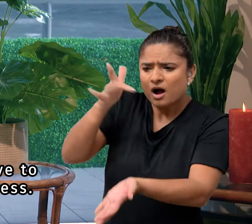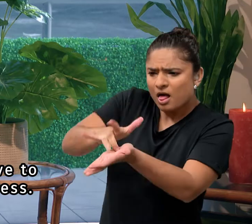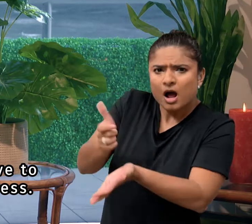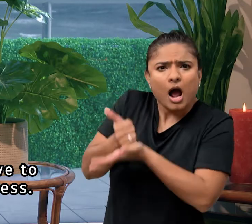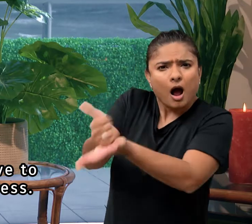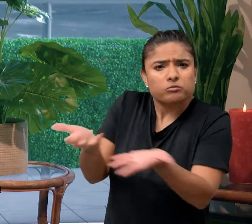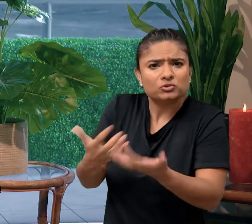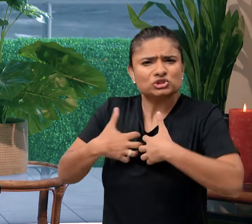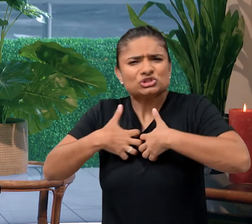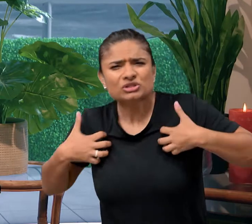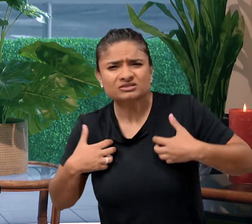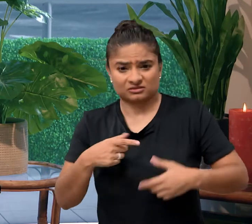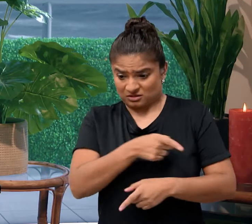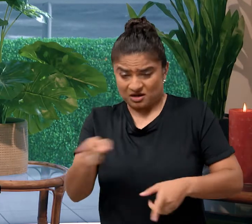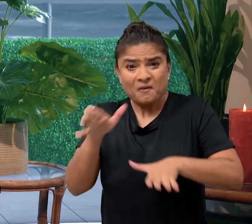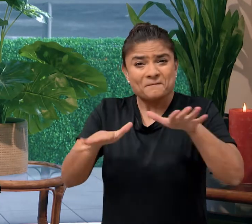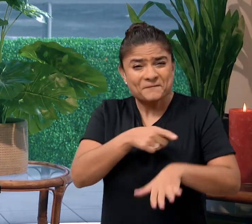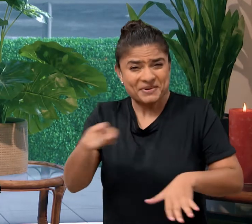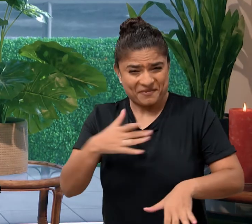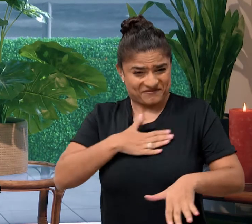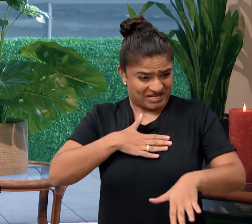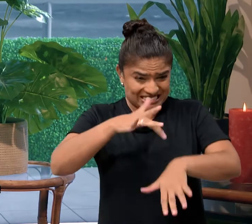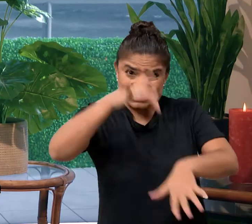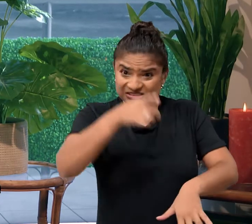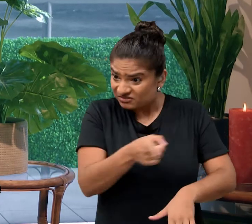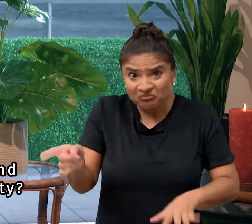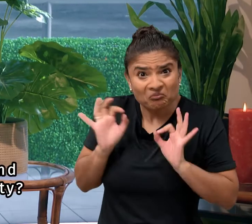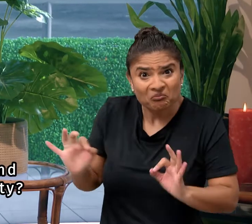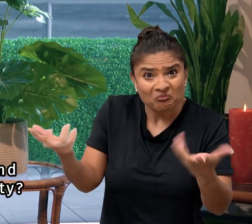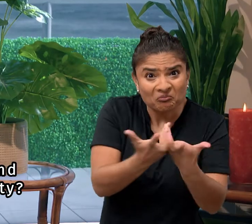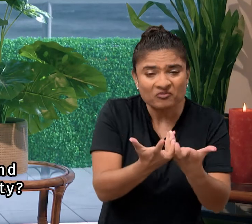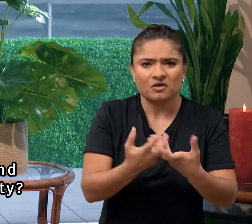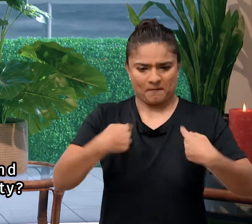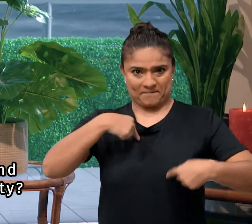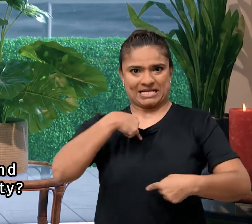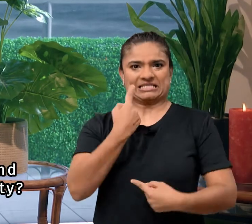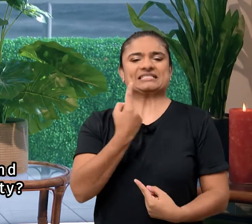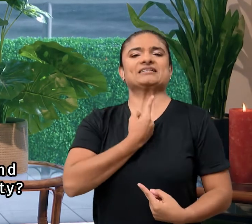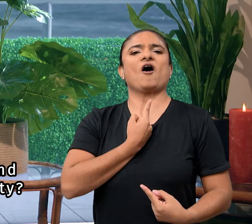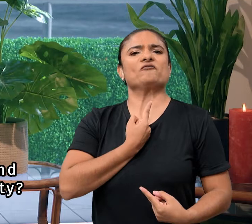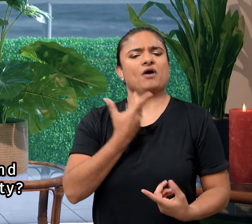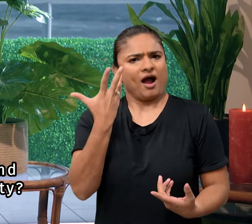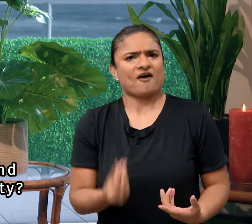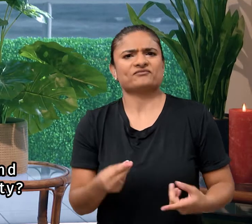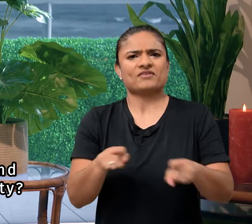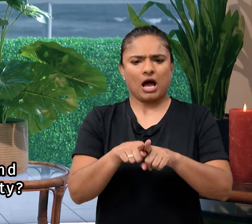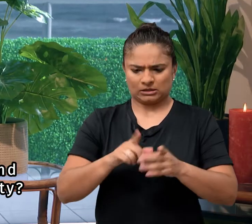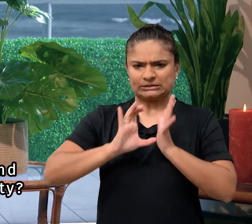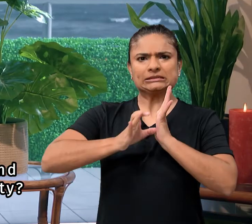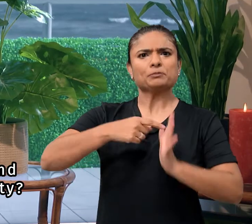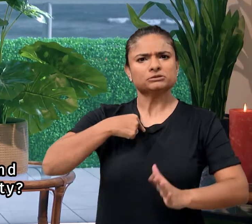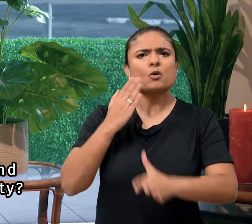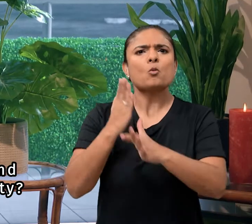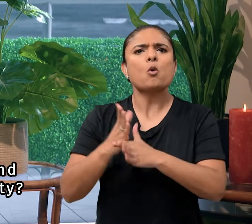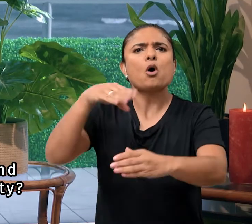and distress. But how more sensitive would a medical professional be who themselves has had first-hand experience of living